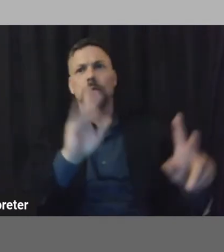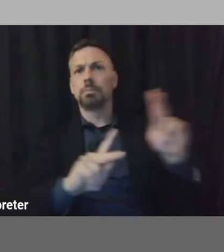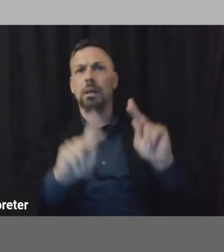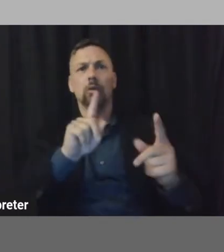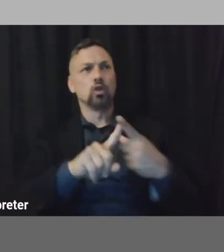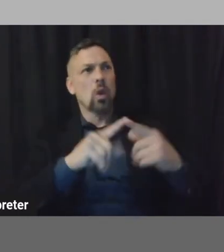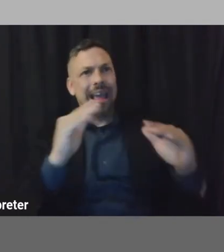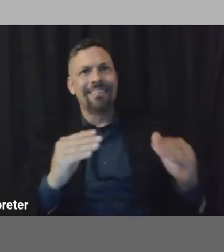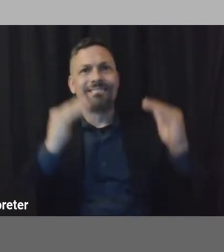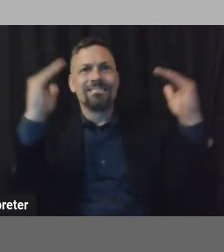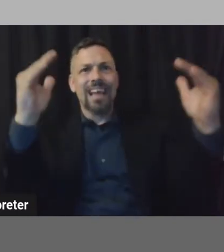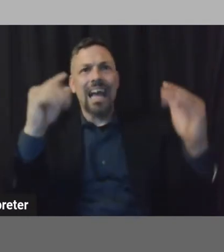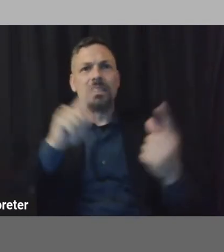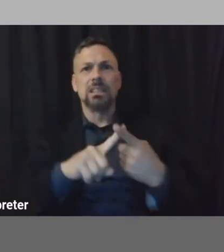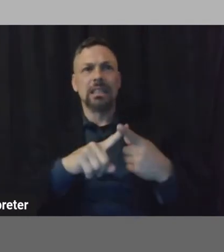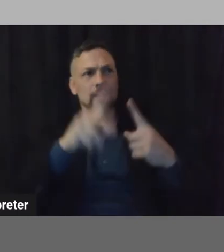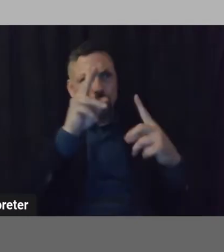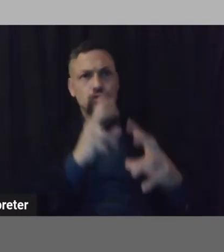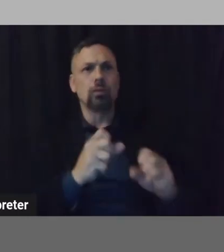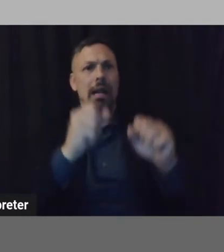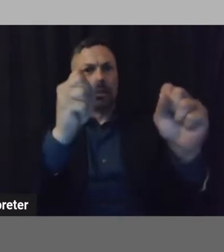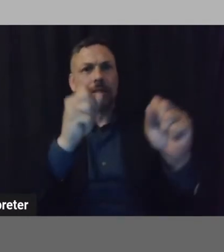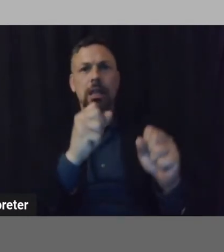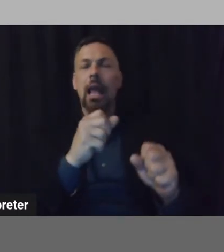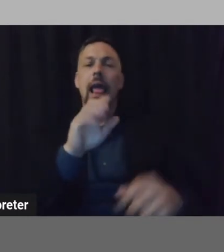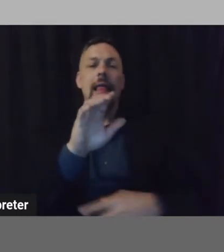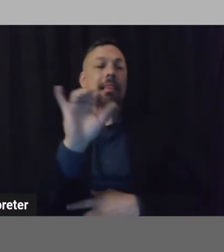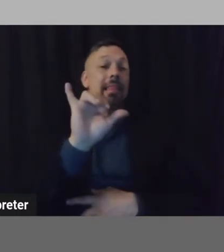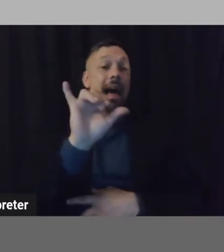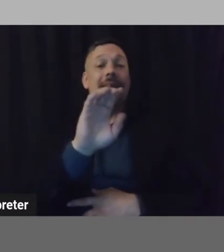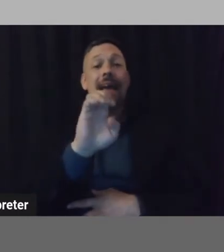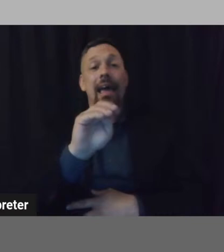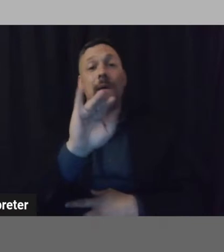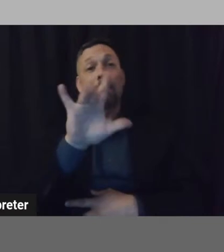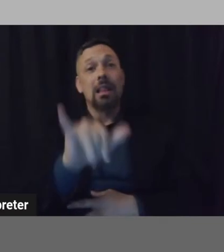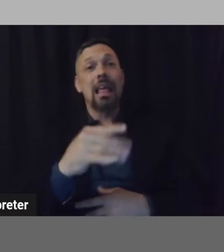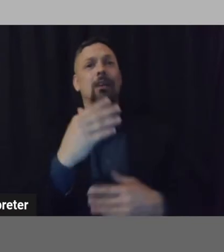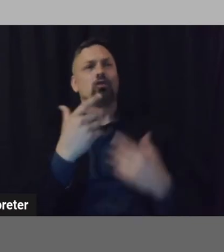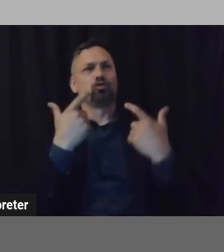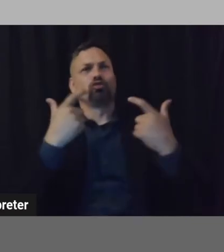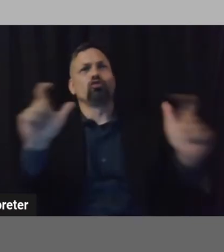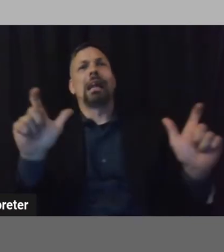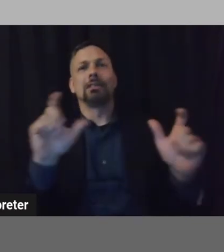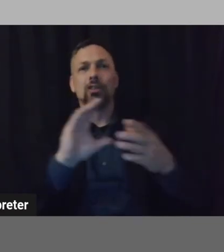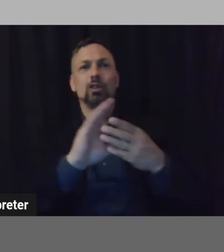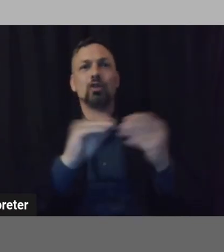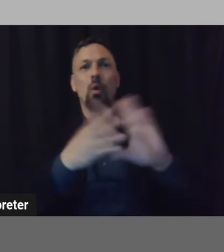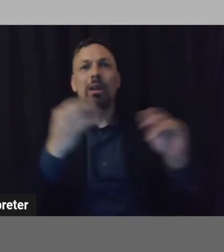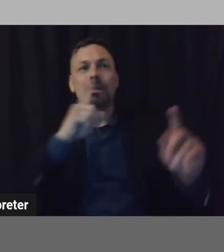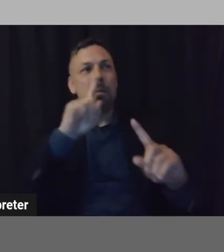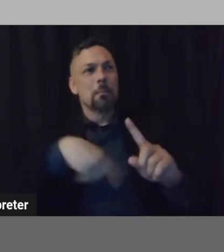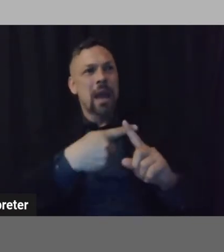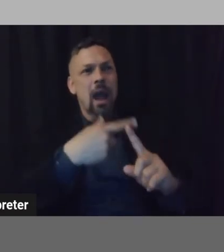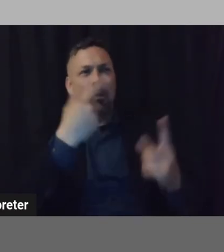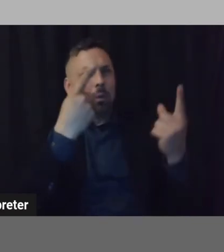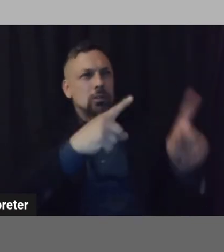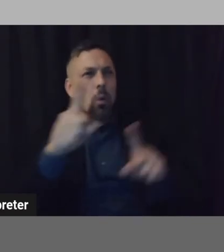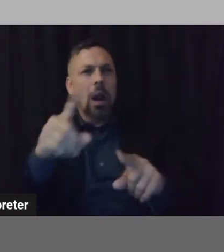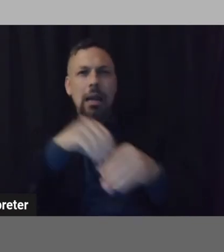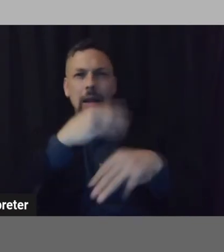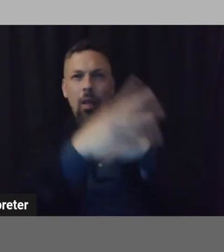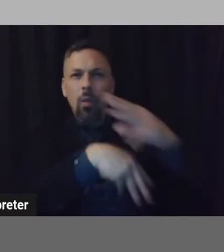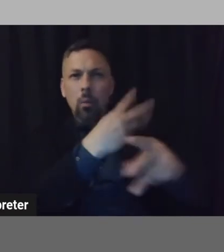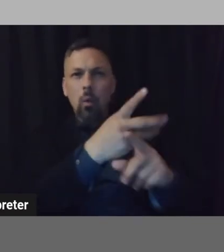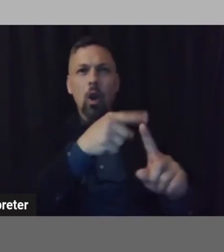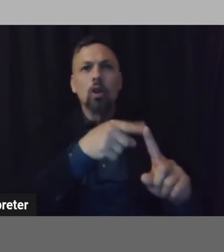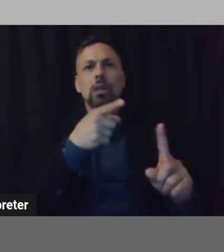today. Folks like Emily, who have great stories to tell from the front lines. And I'm really excited to be able to bring conversations